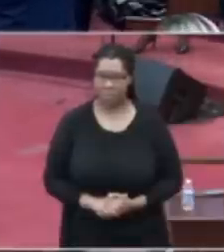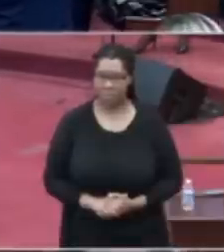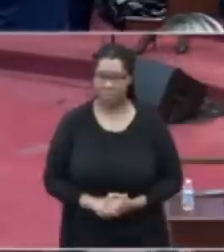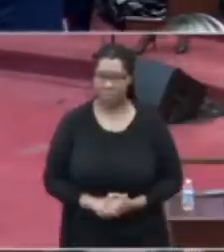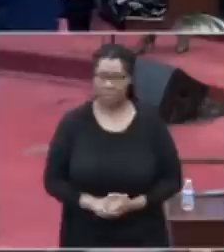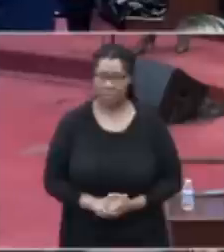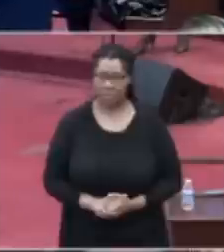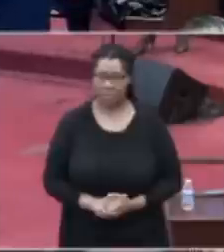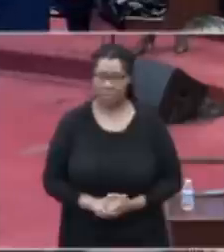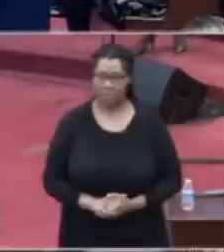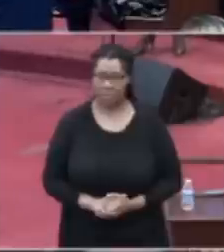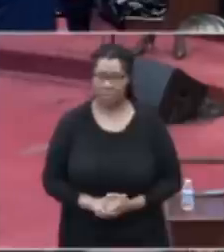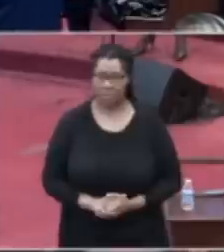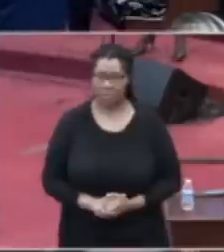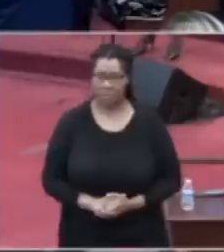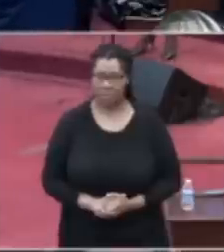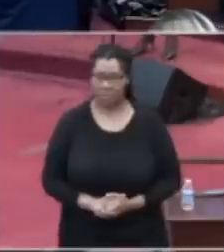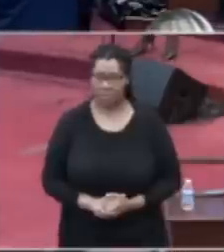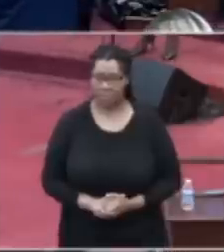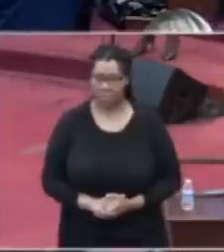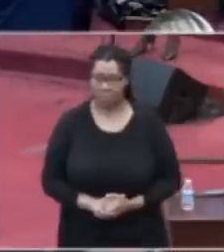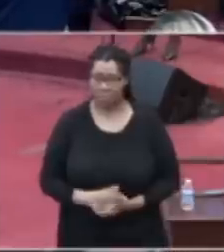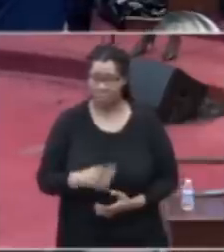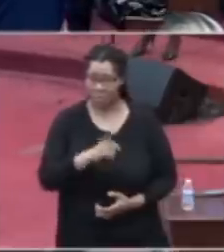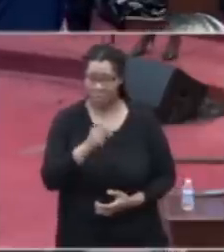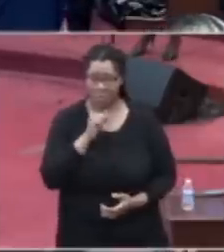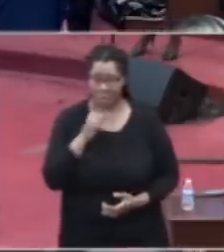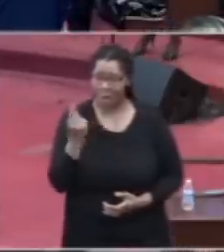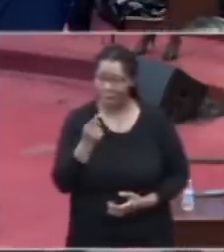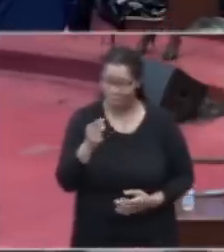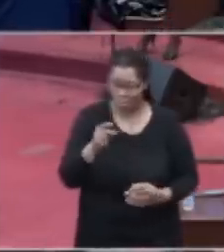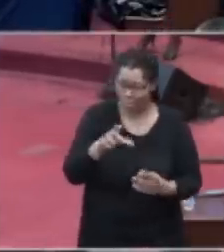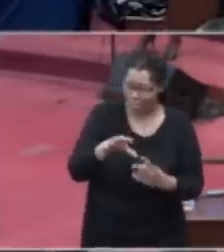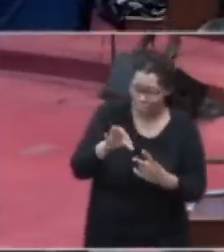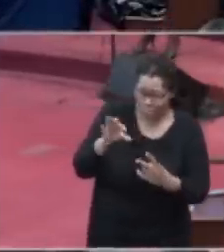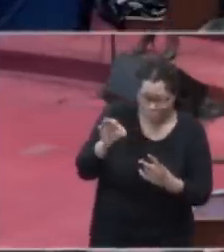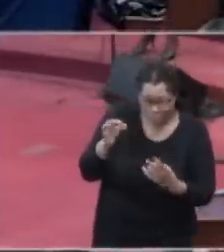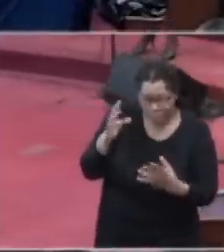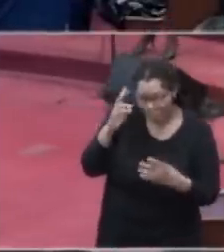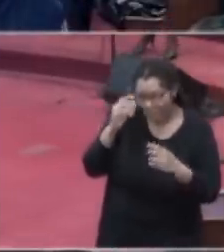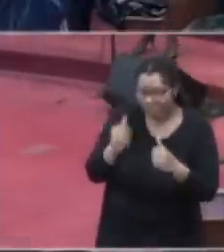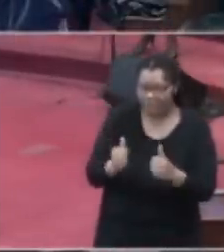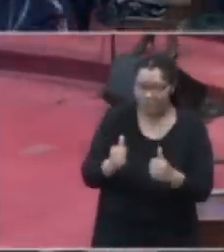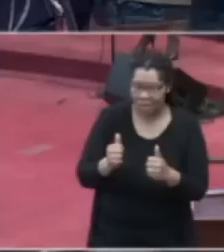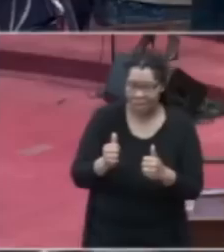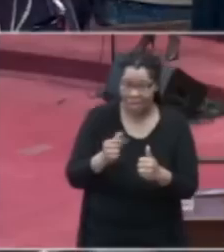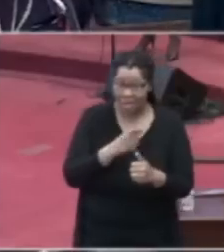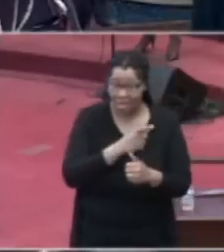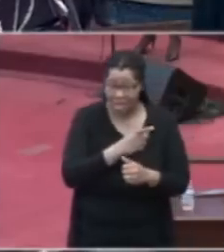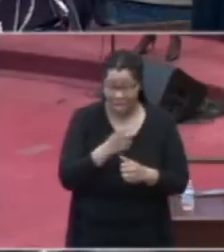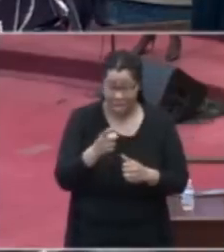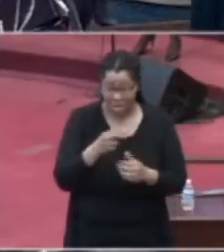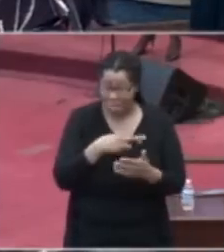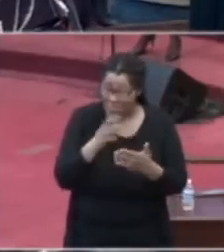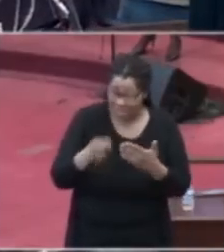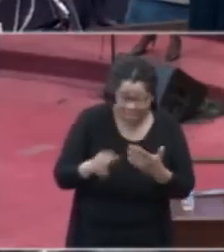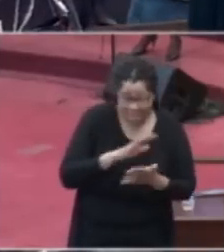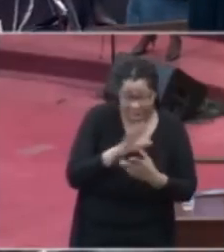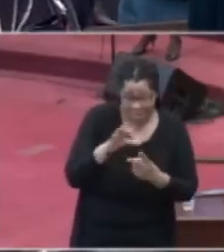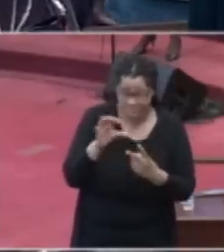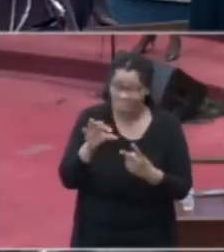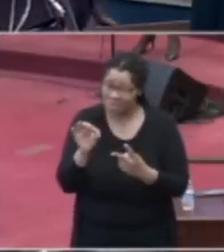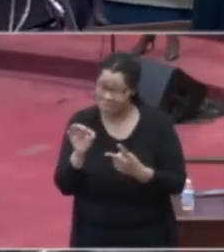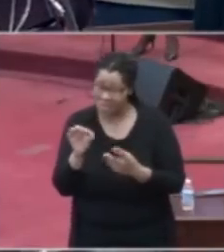You don't just make choices, you are your choices. You become your